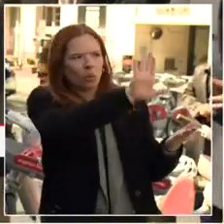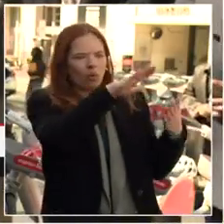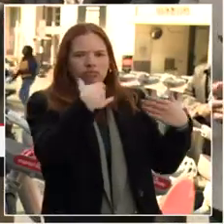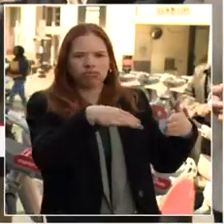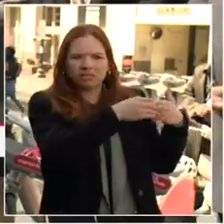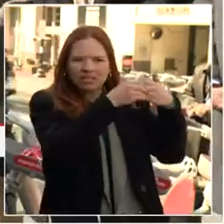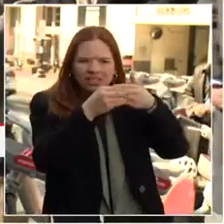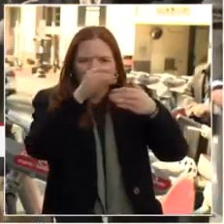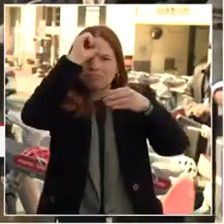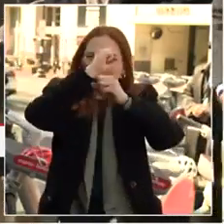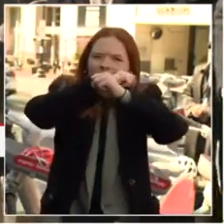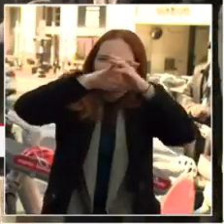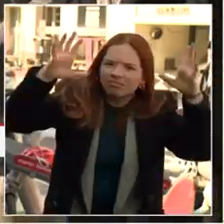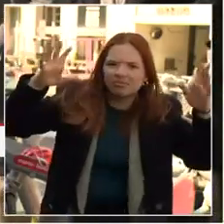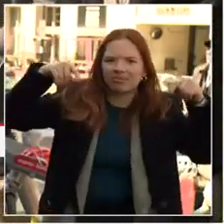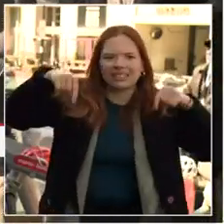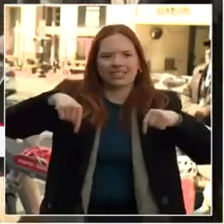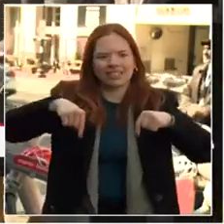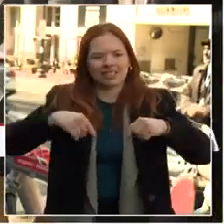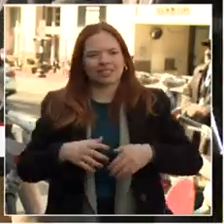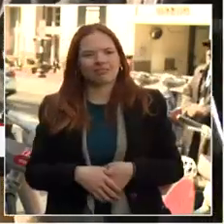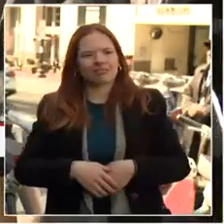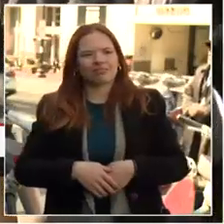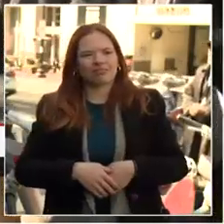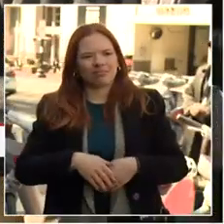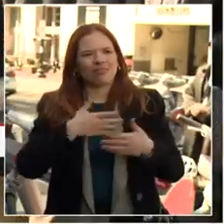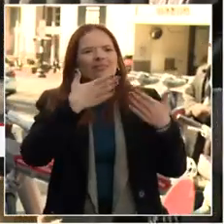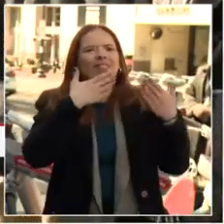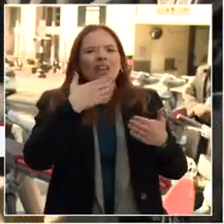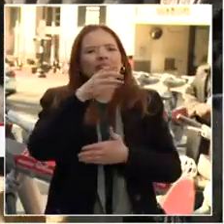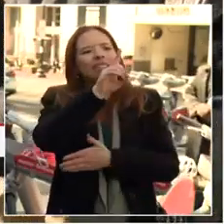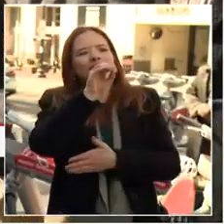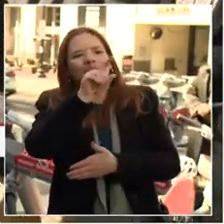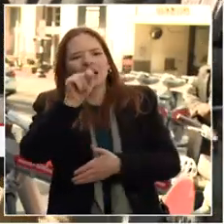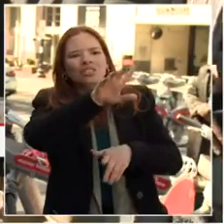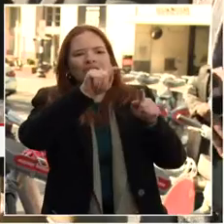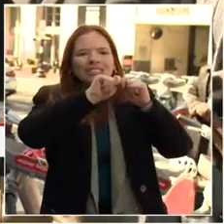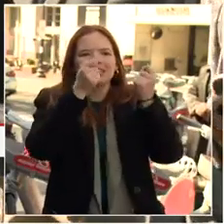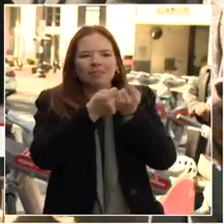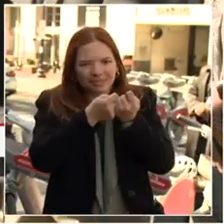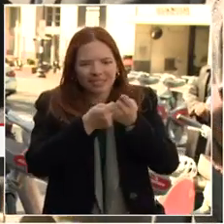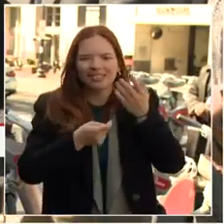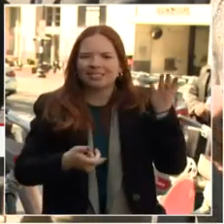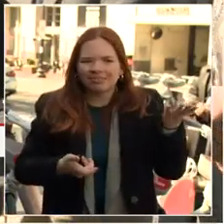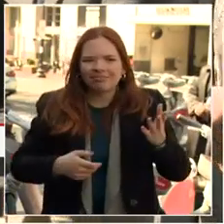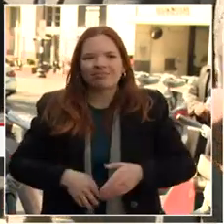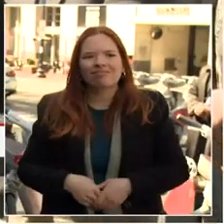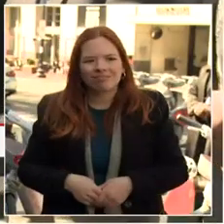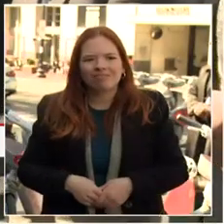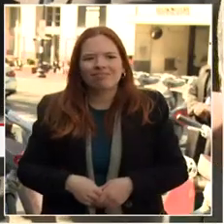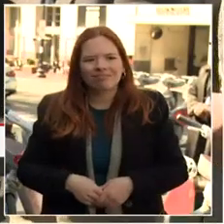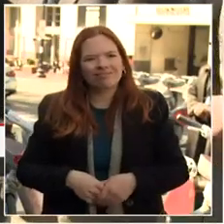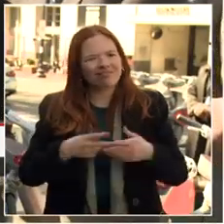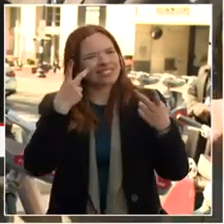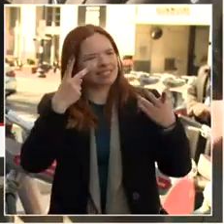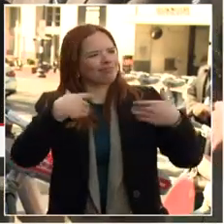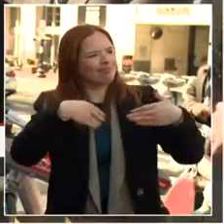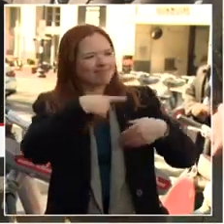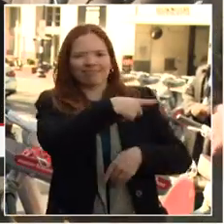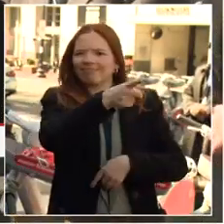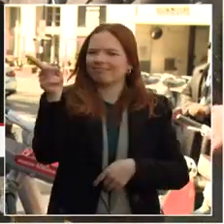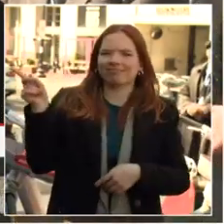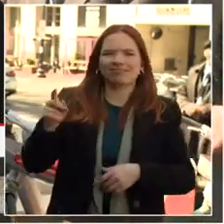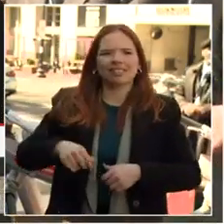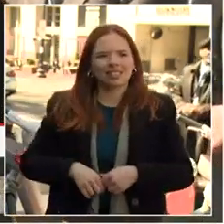vision. And let me also make sure I thank the DDOT team, who I see represented here and around this place right now. So again, DDOT, thank